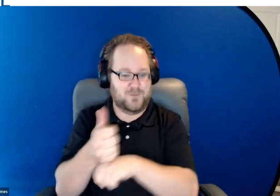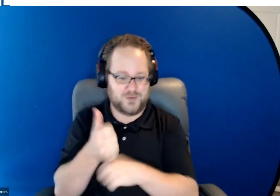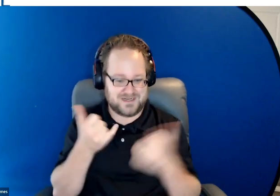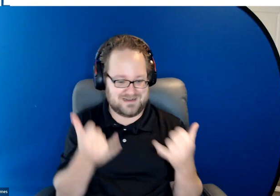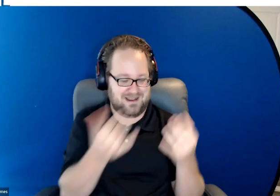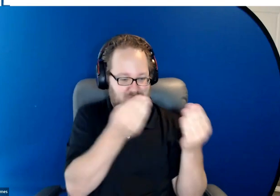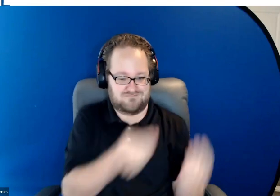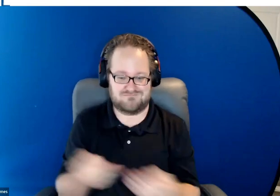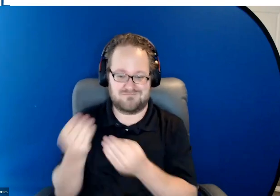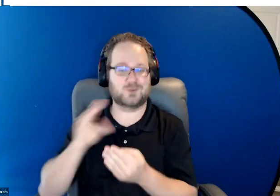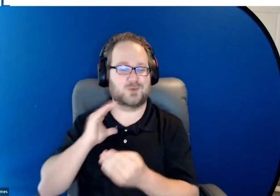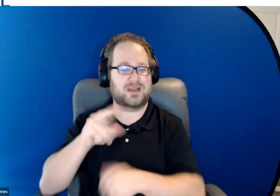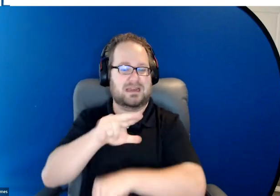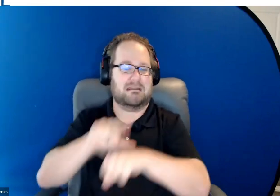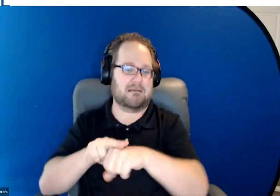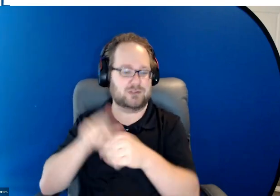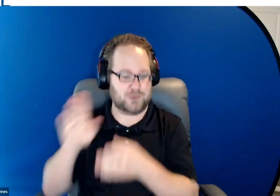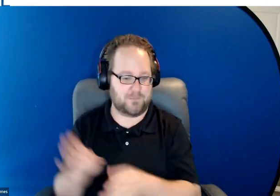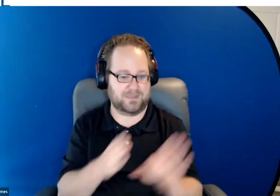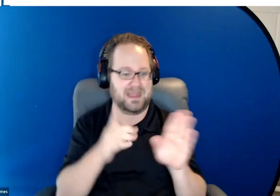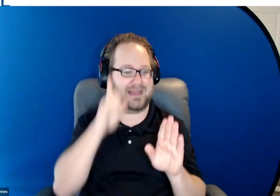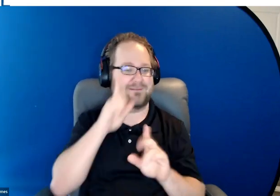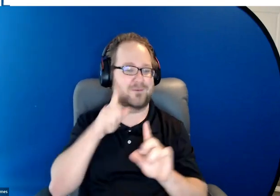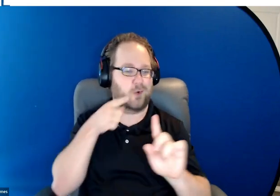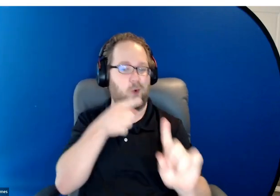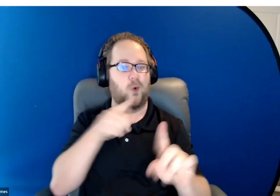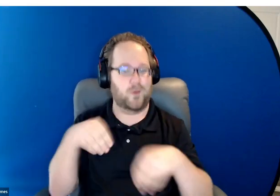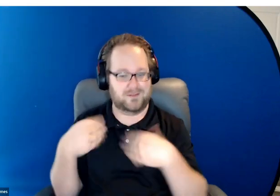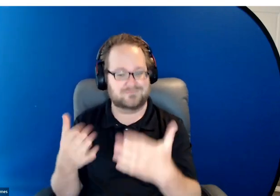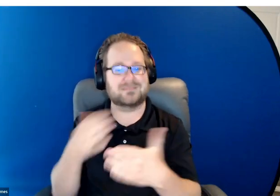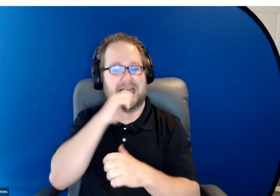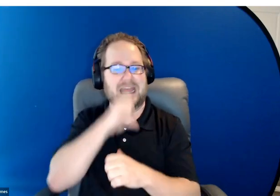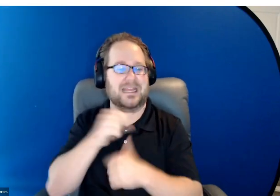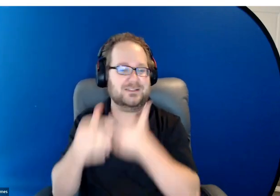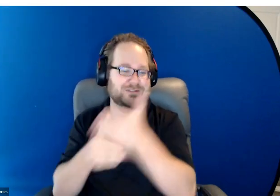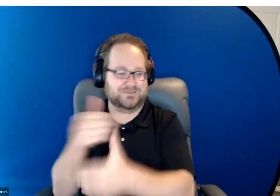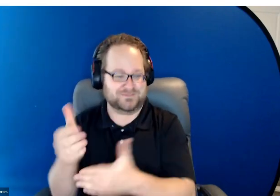a national plan on aging. Next slide.